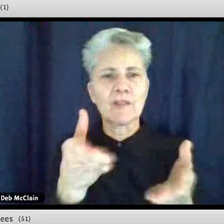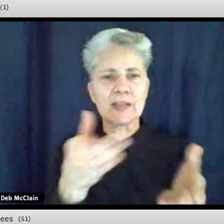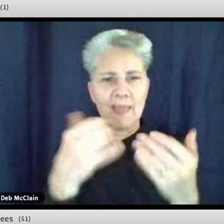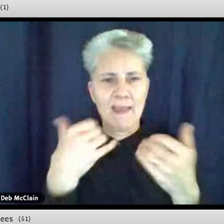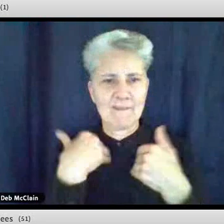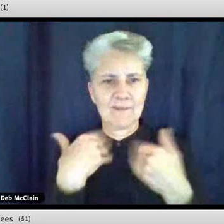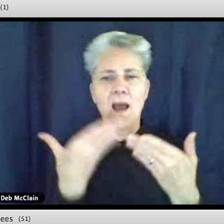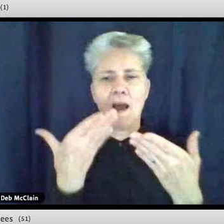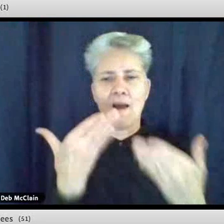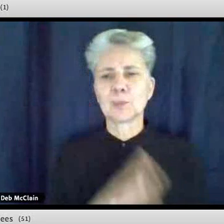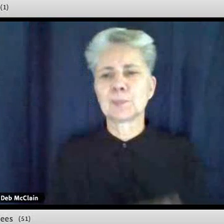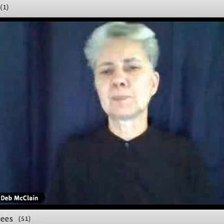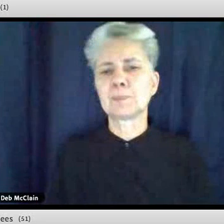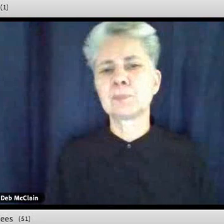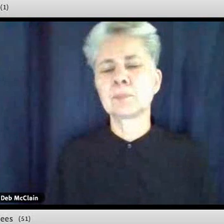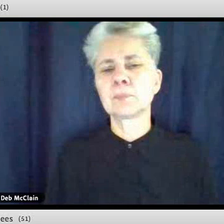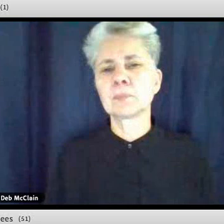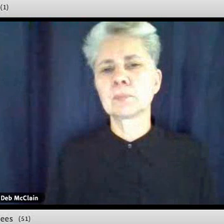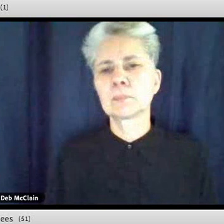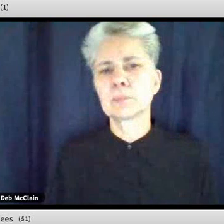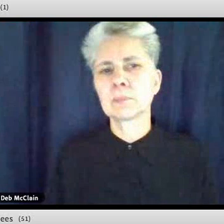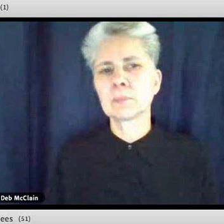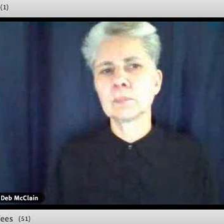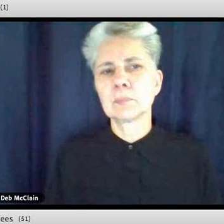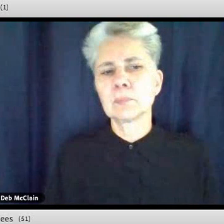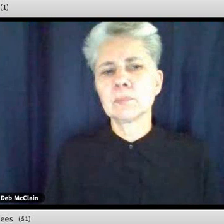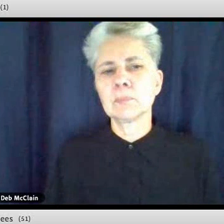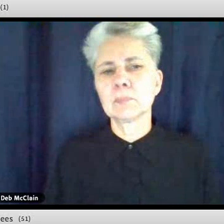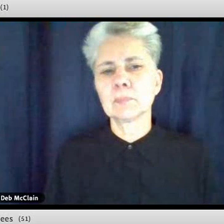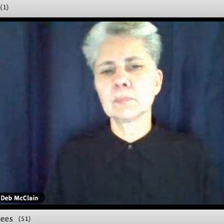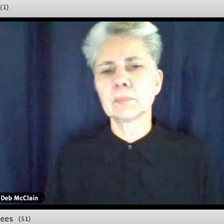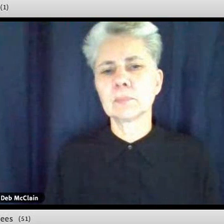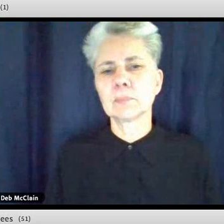to kind of promote the services that they have.